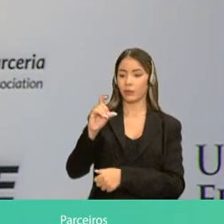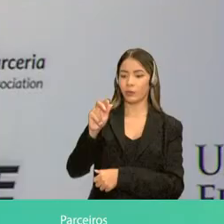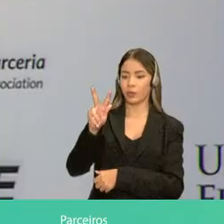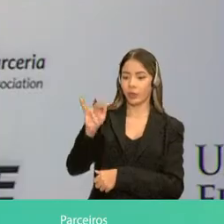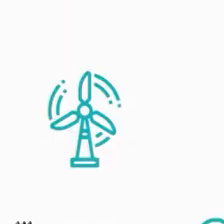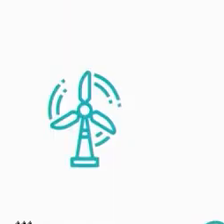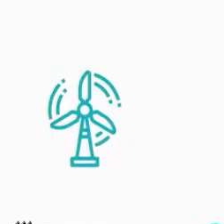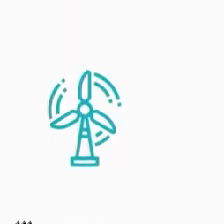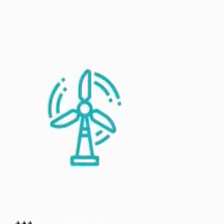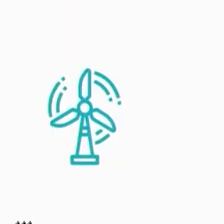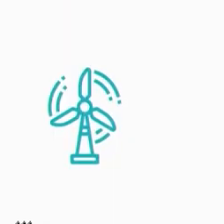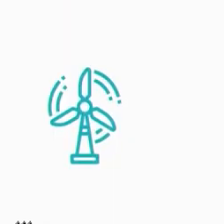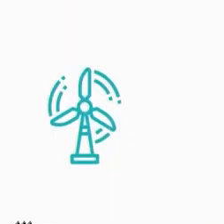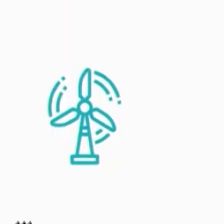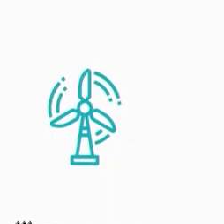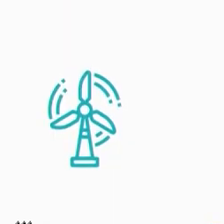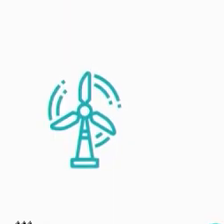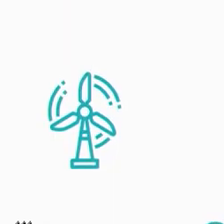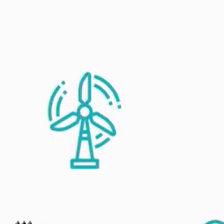CNI.